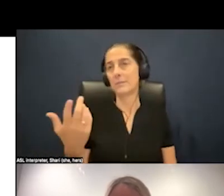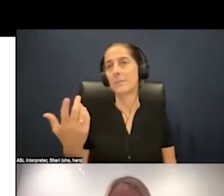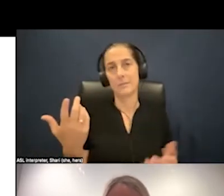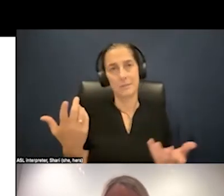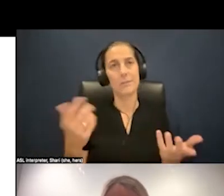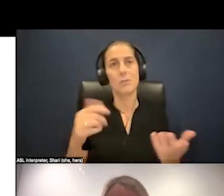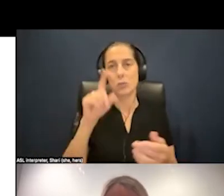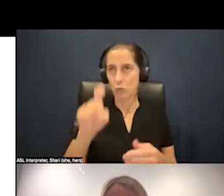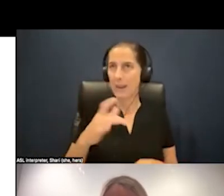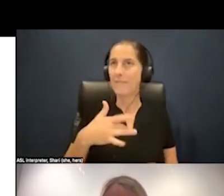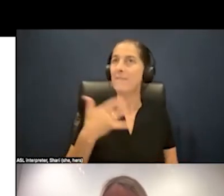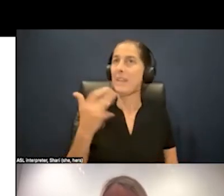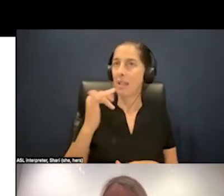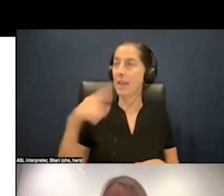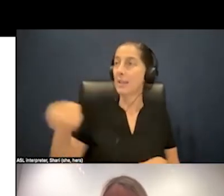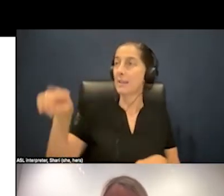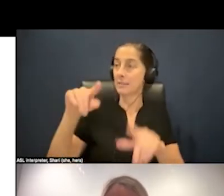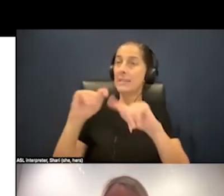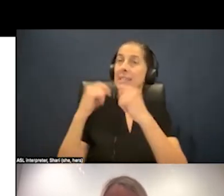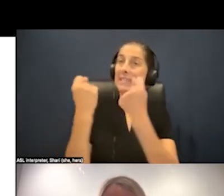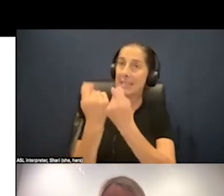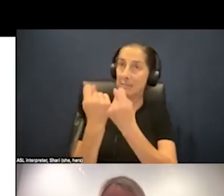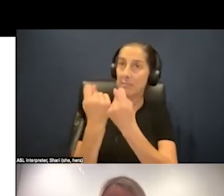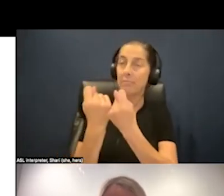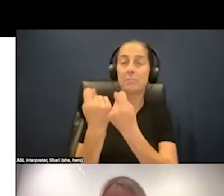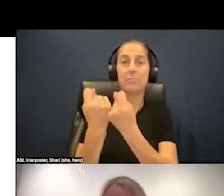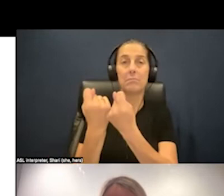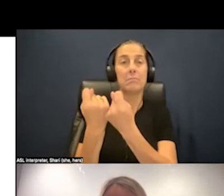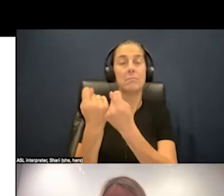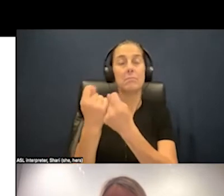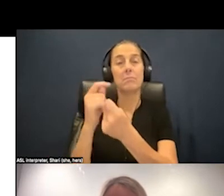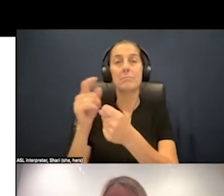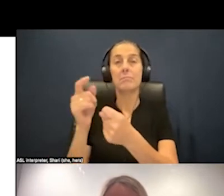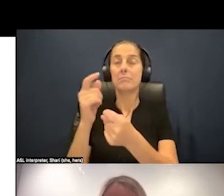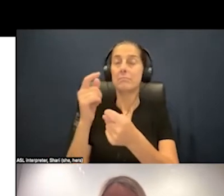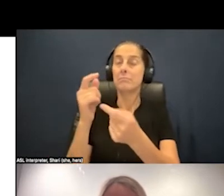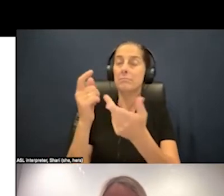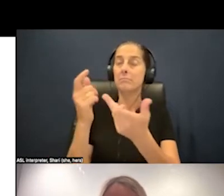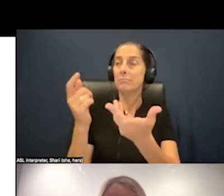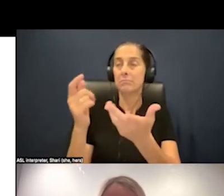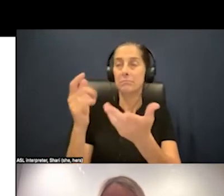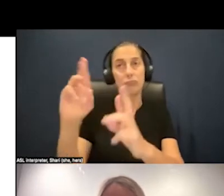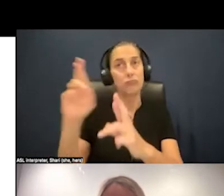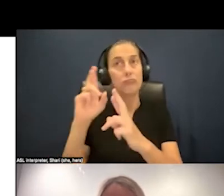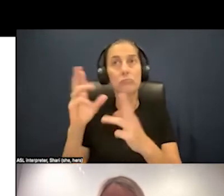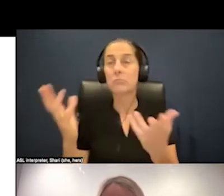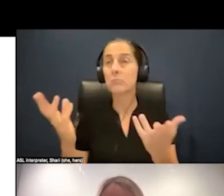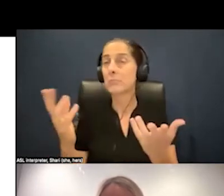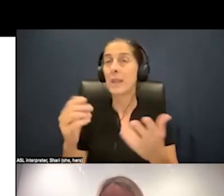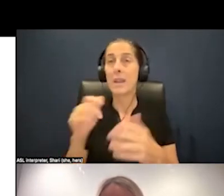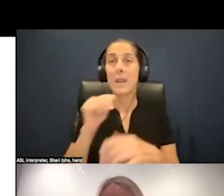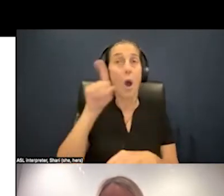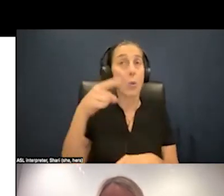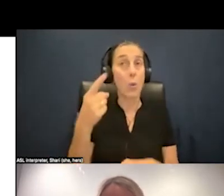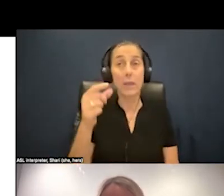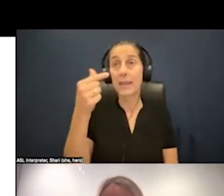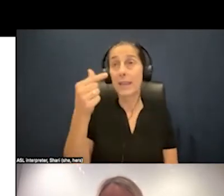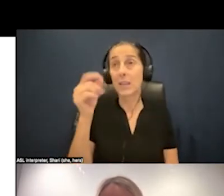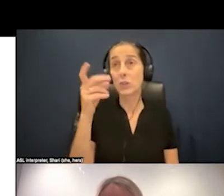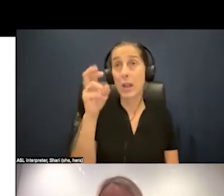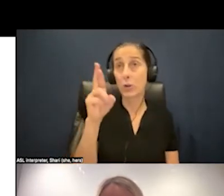your gender identity, as well as anything else, maybe neurodivergence, maybe other accommodations that you